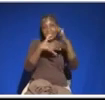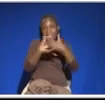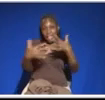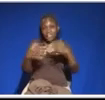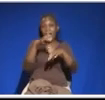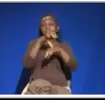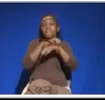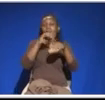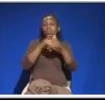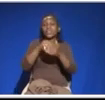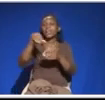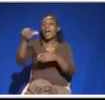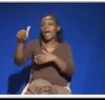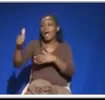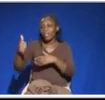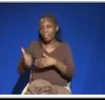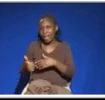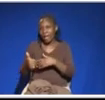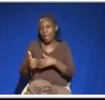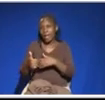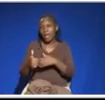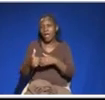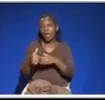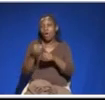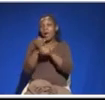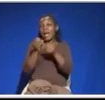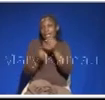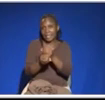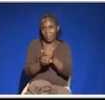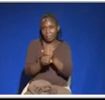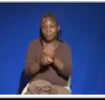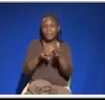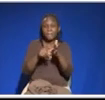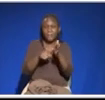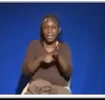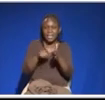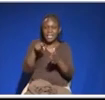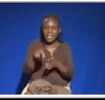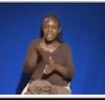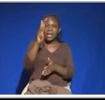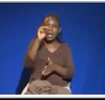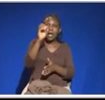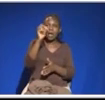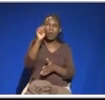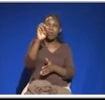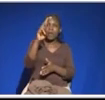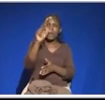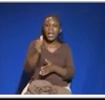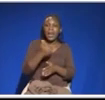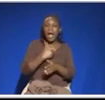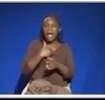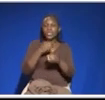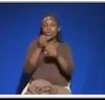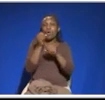found in multicellular organisms. So Kingdom Monera comprises of organisms